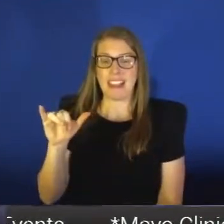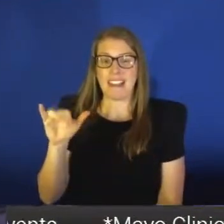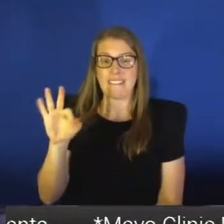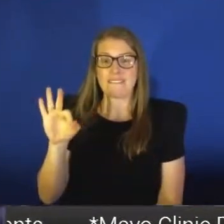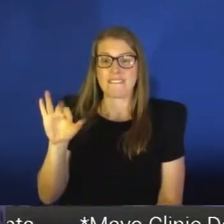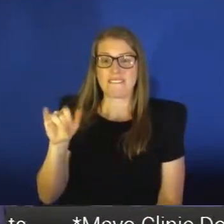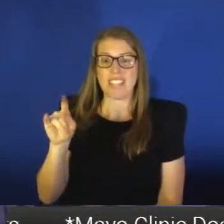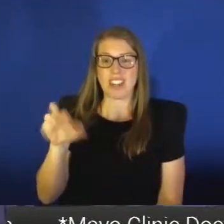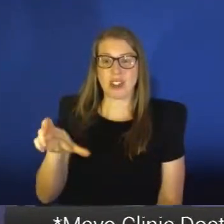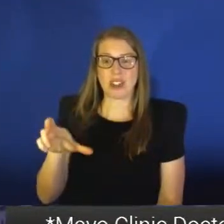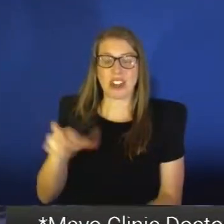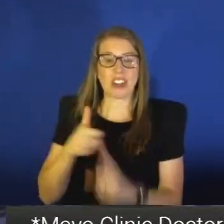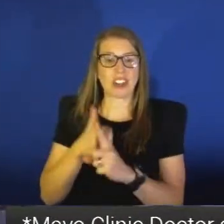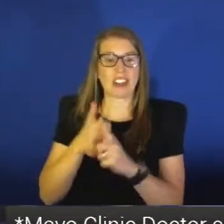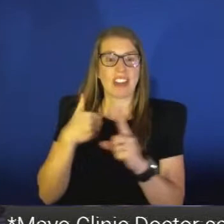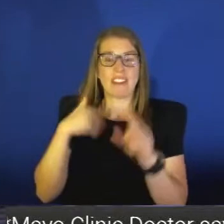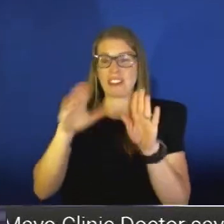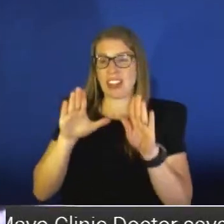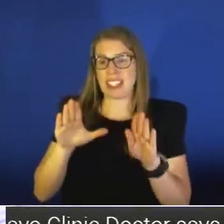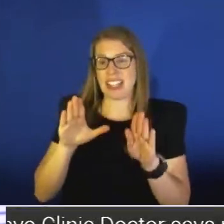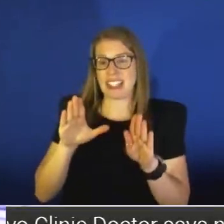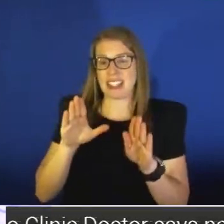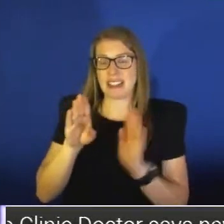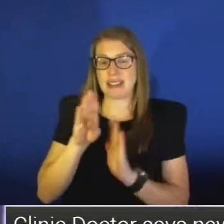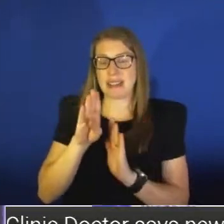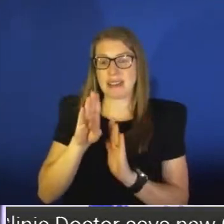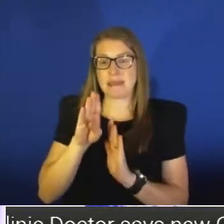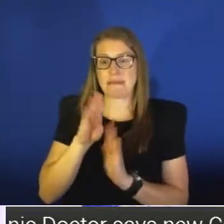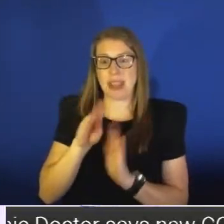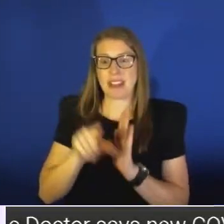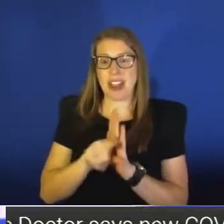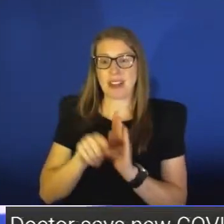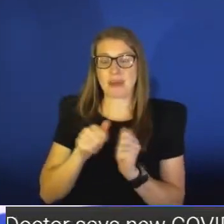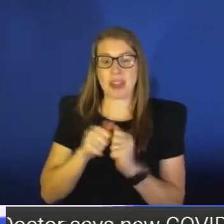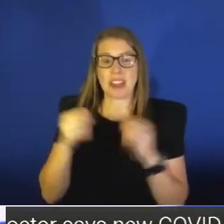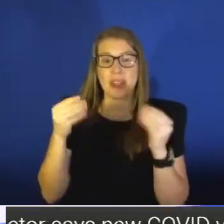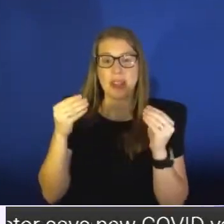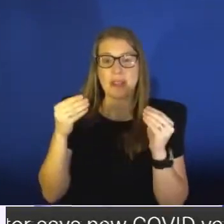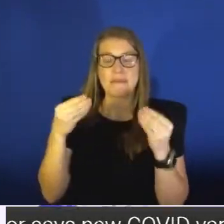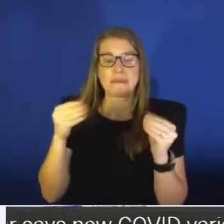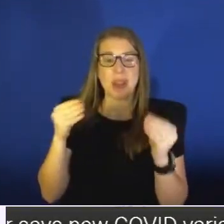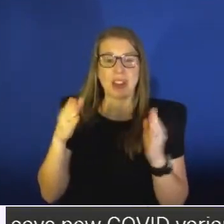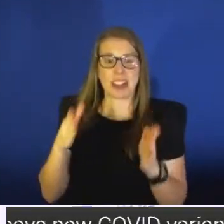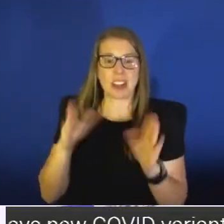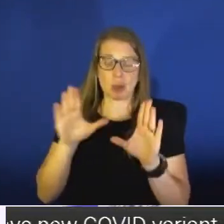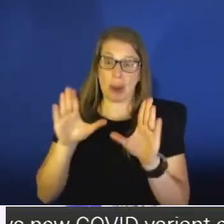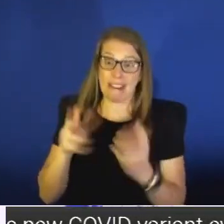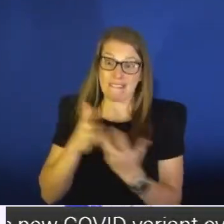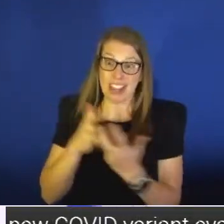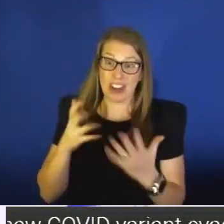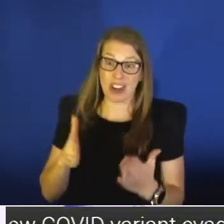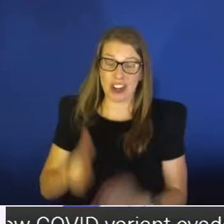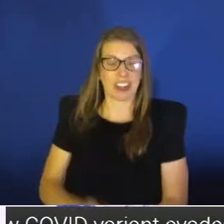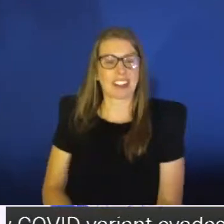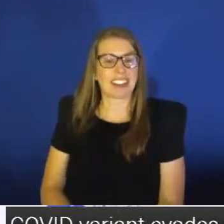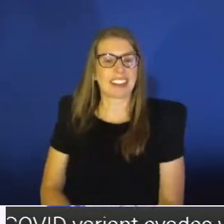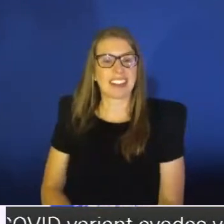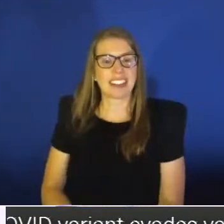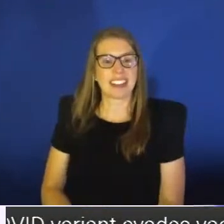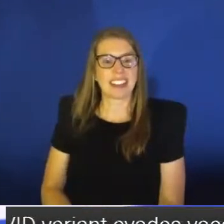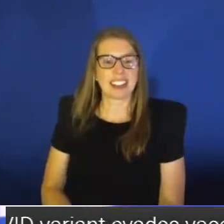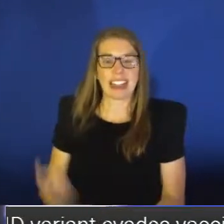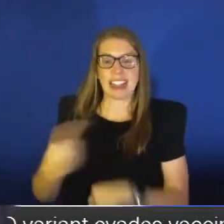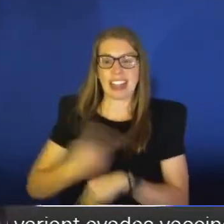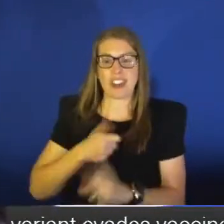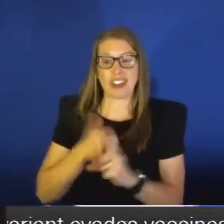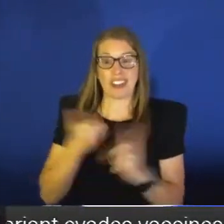a fantastic background in marketing besides being a great fitter. And the days that she is